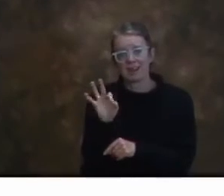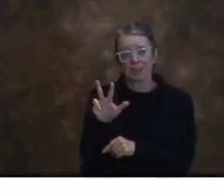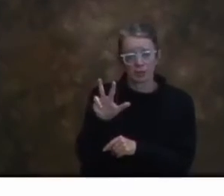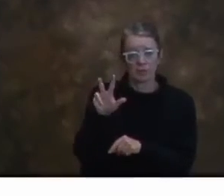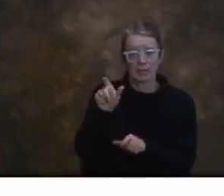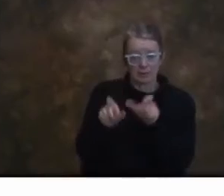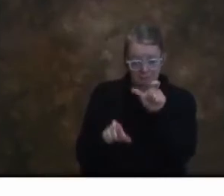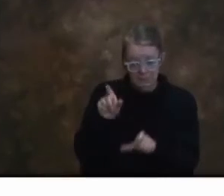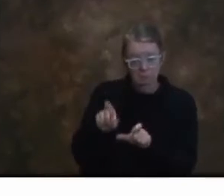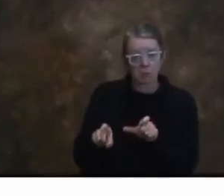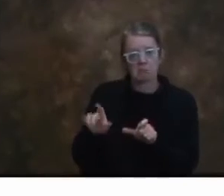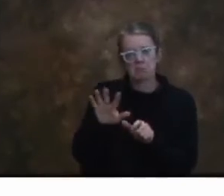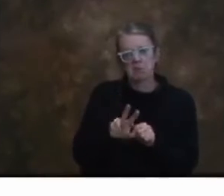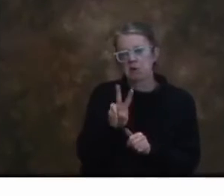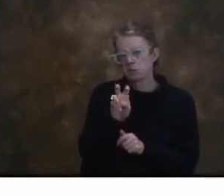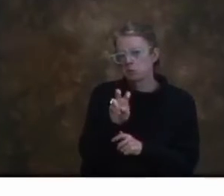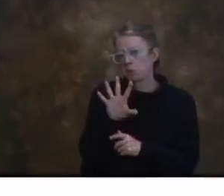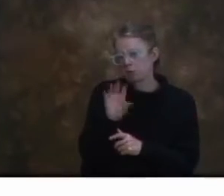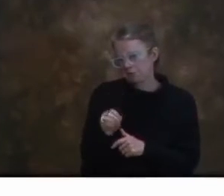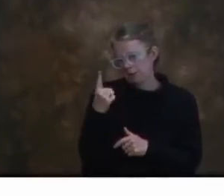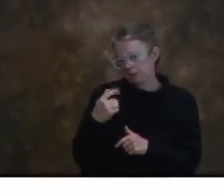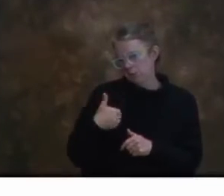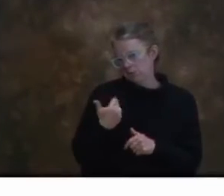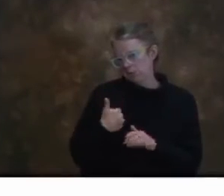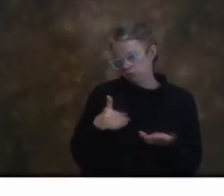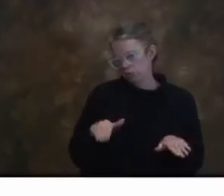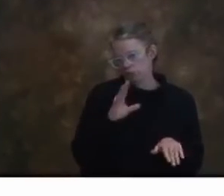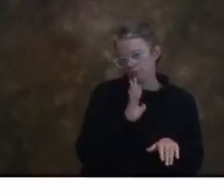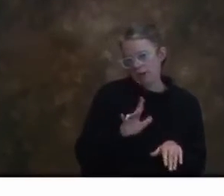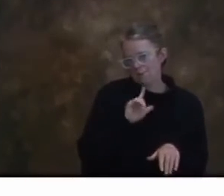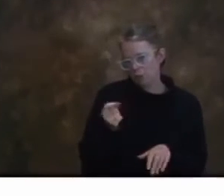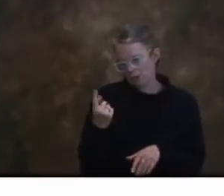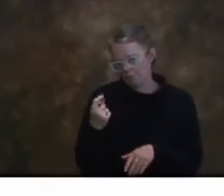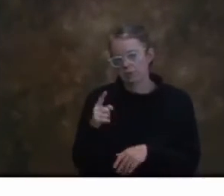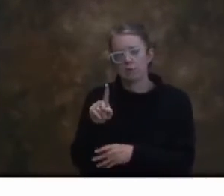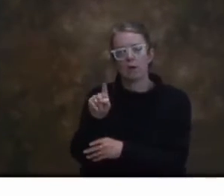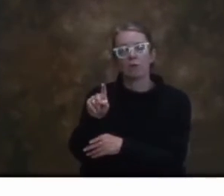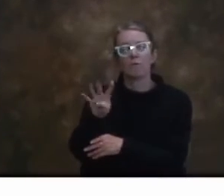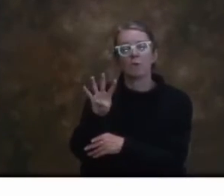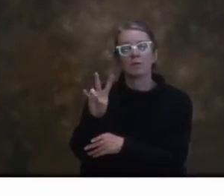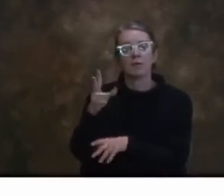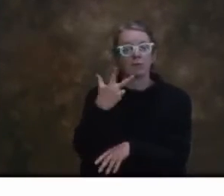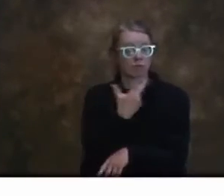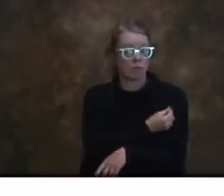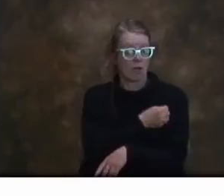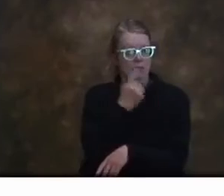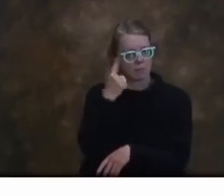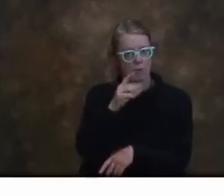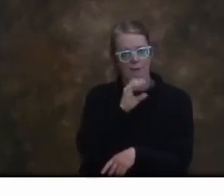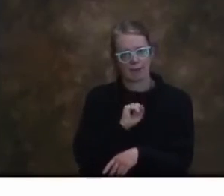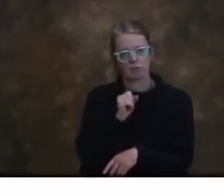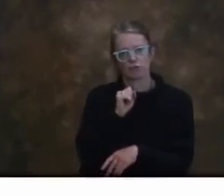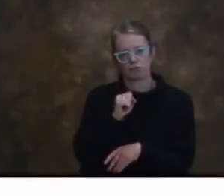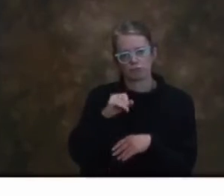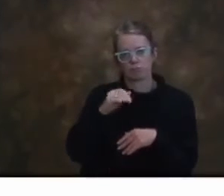250 of those being pediatric doses, and 147 of those being folks who were 12 and